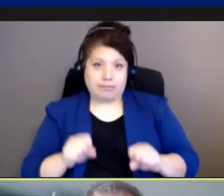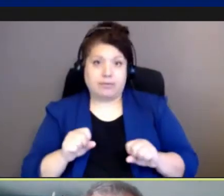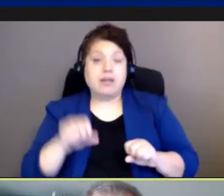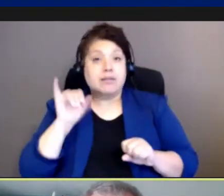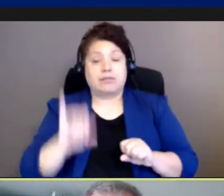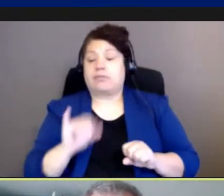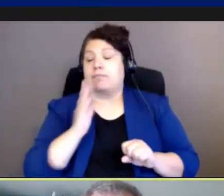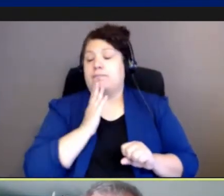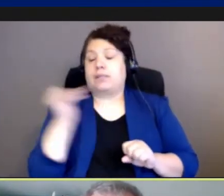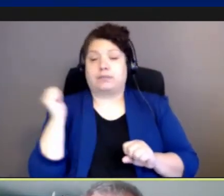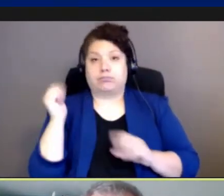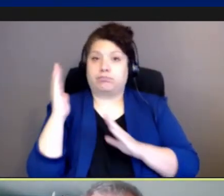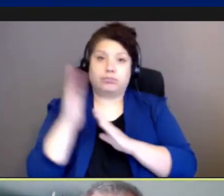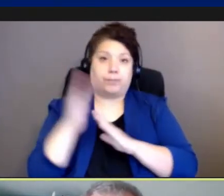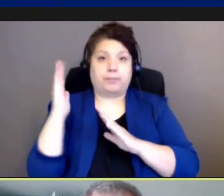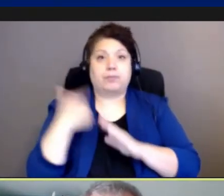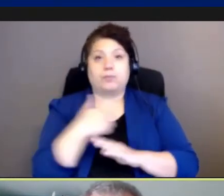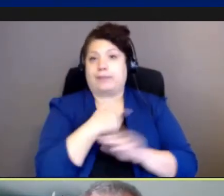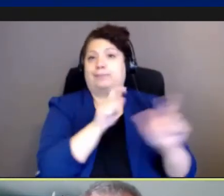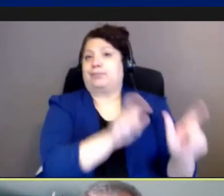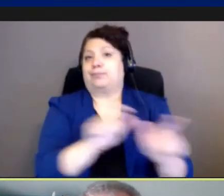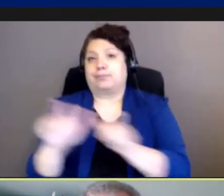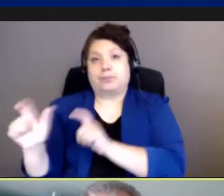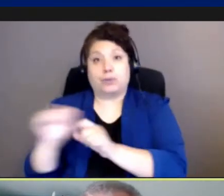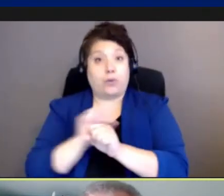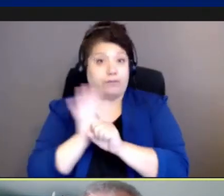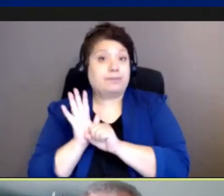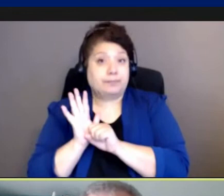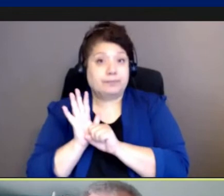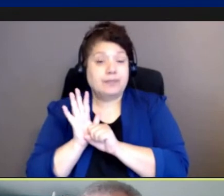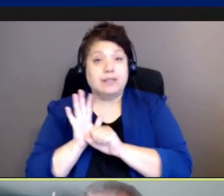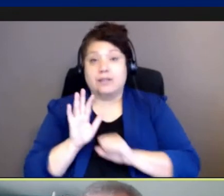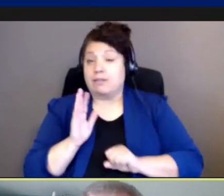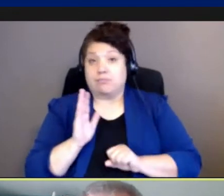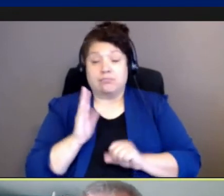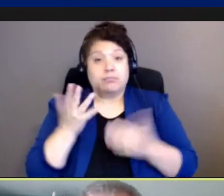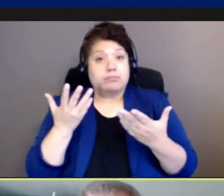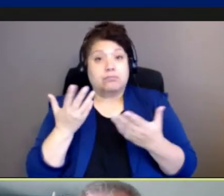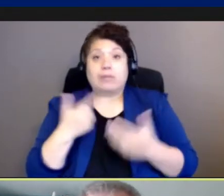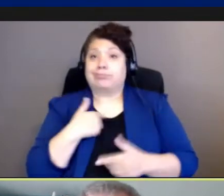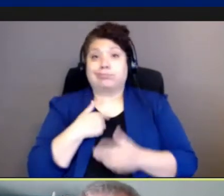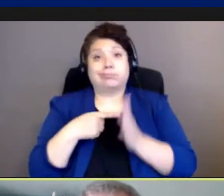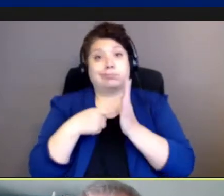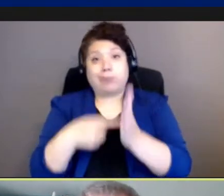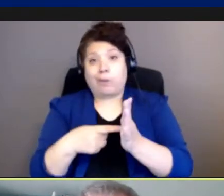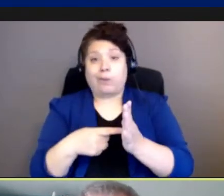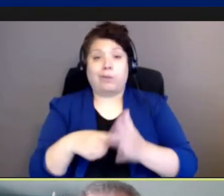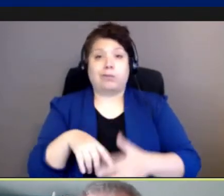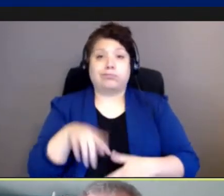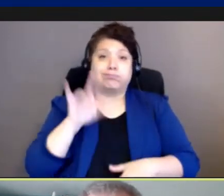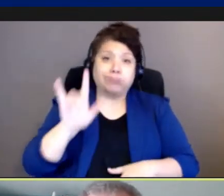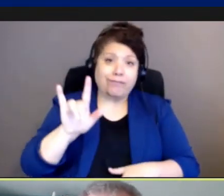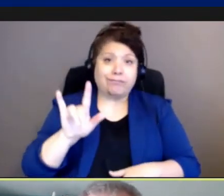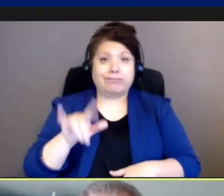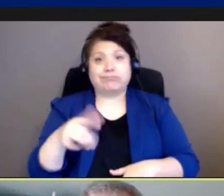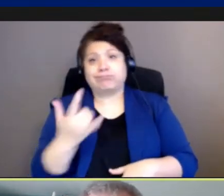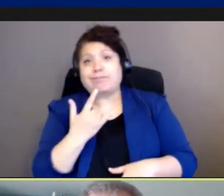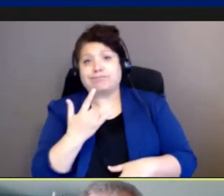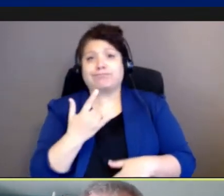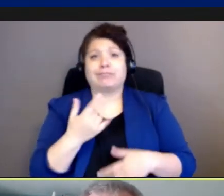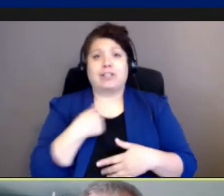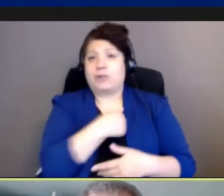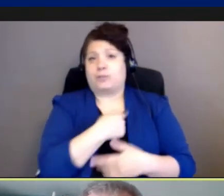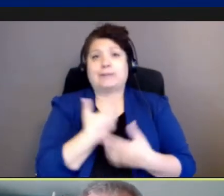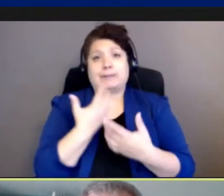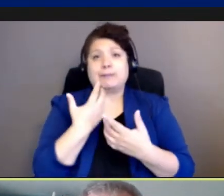to push back against the curve. And I think that's the best gift everybody in the city can give one another is to push